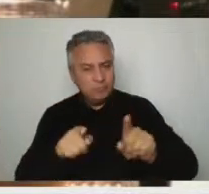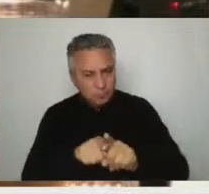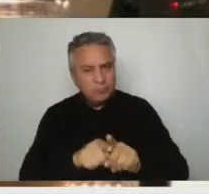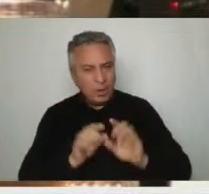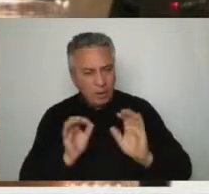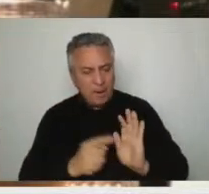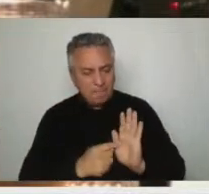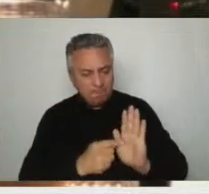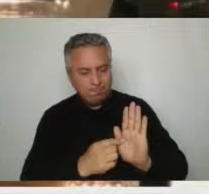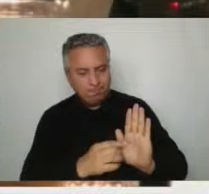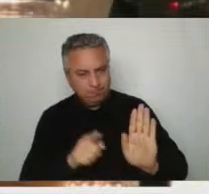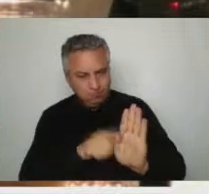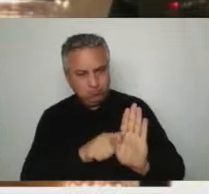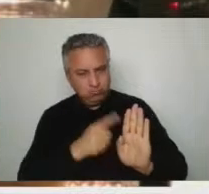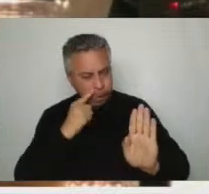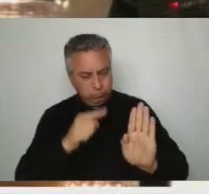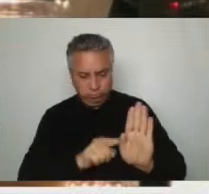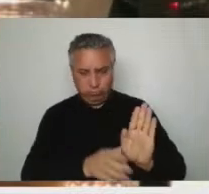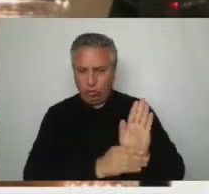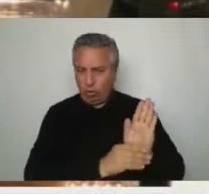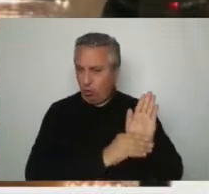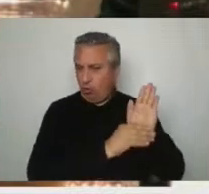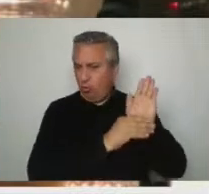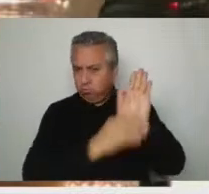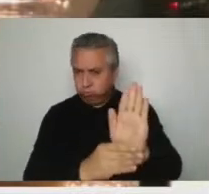we are